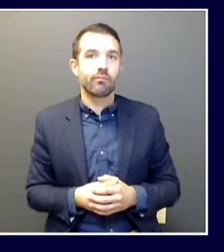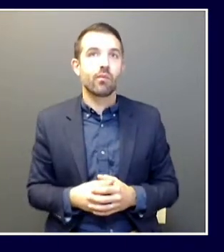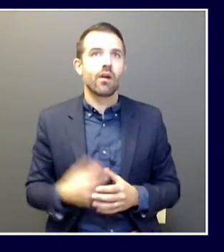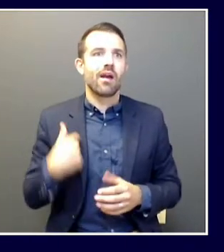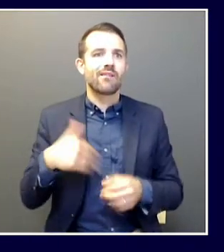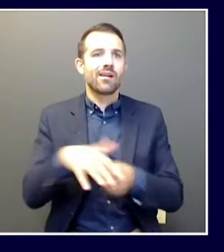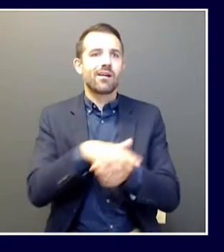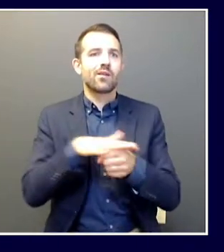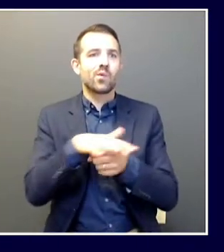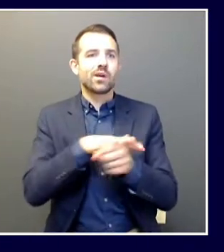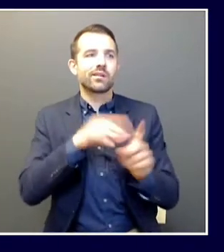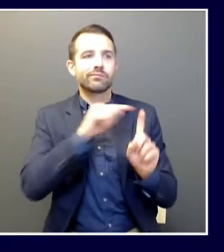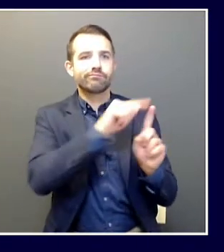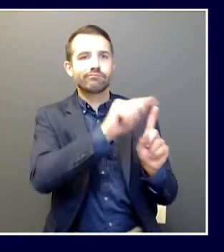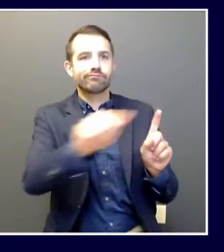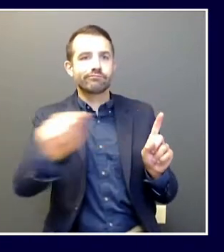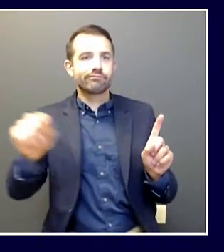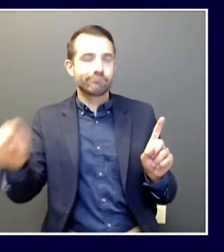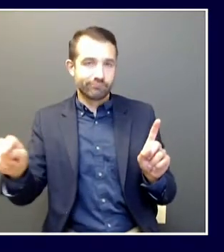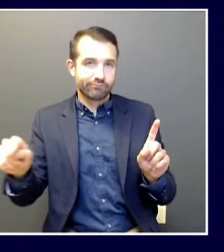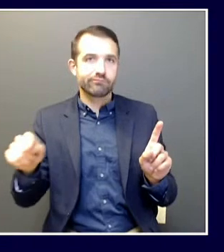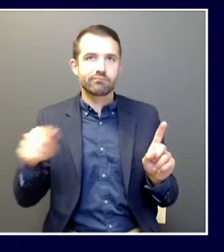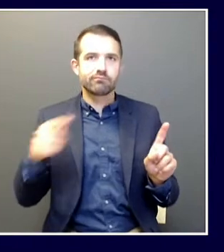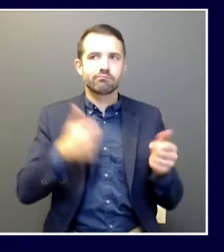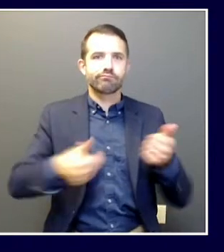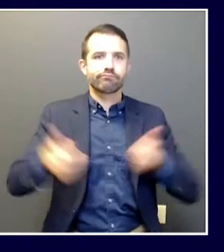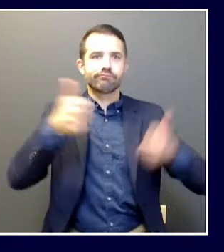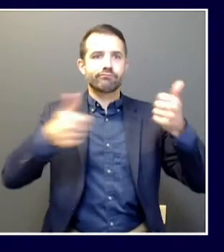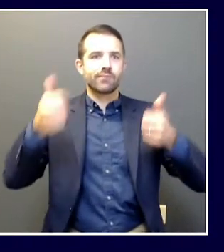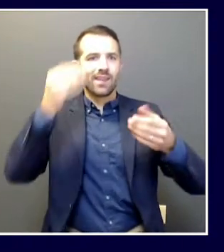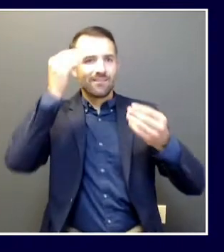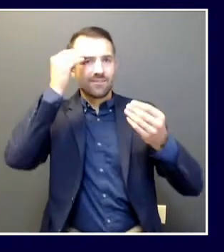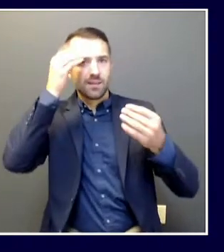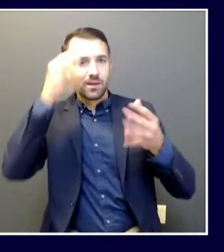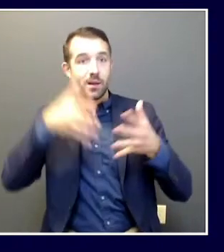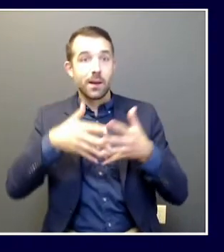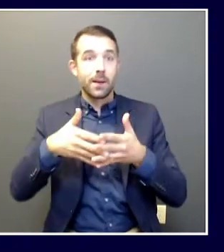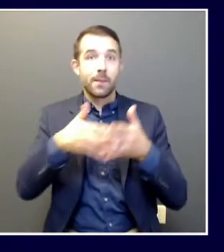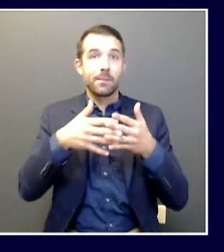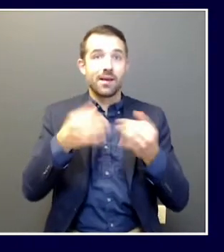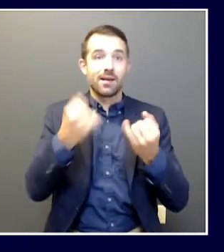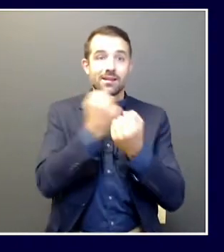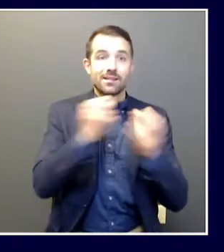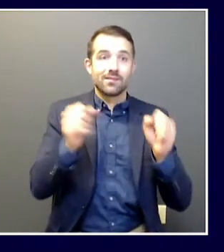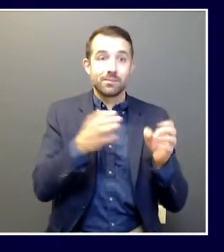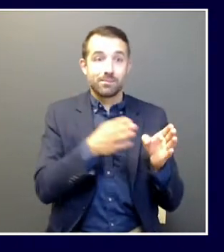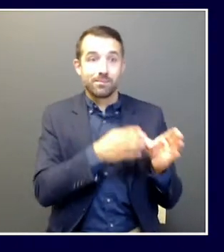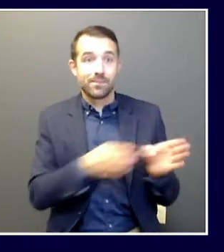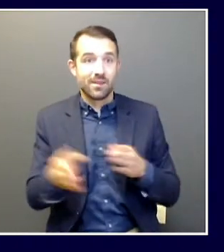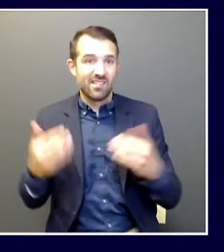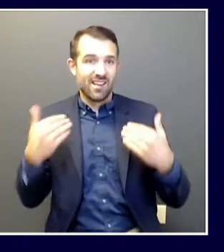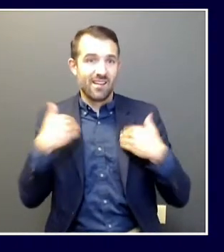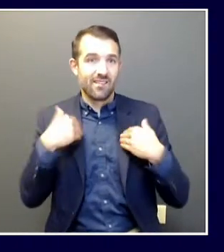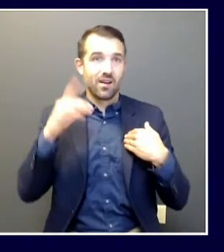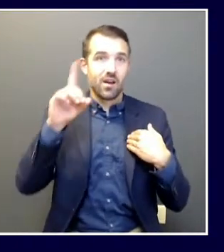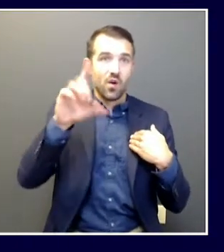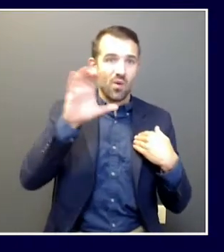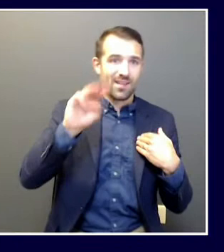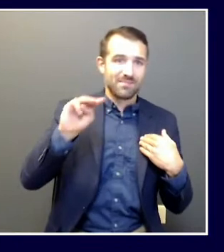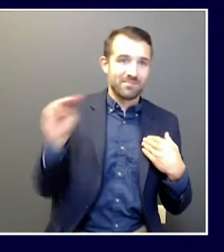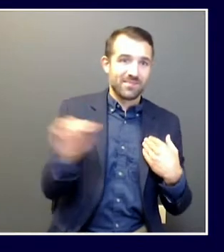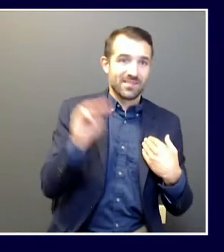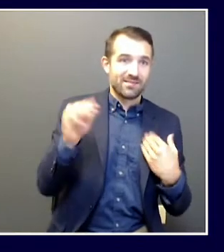American Rescue Plan does provide over $100 million to municipal governments for